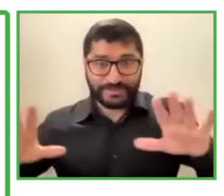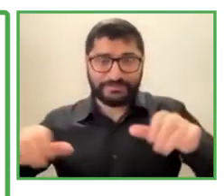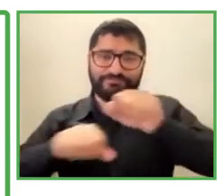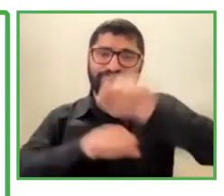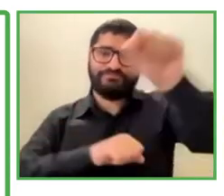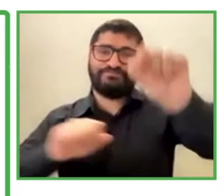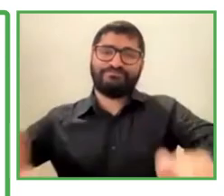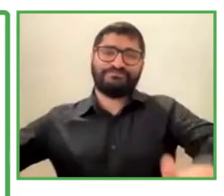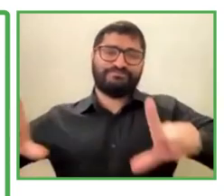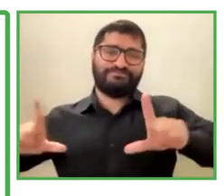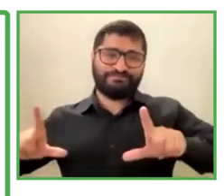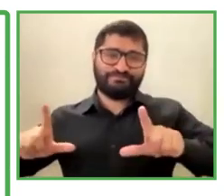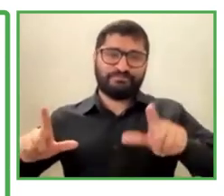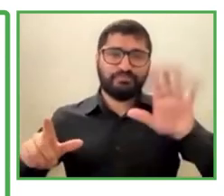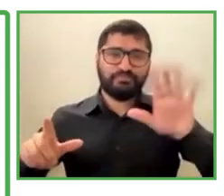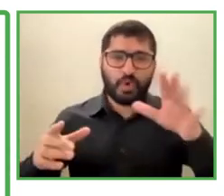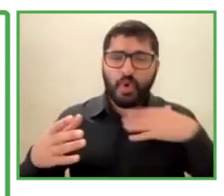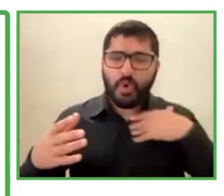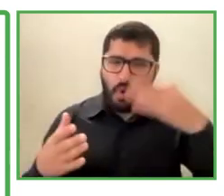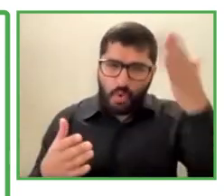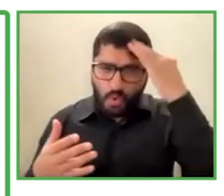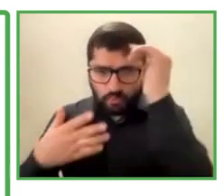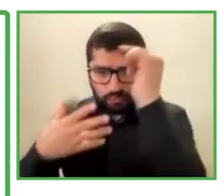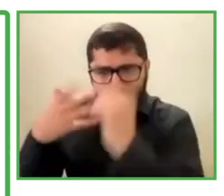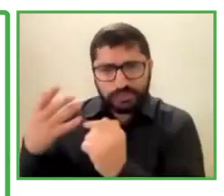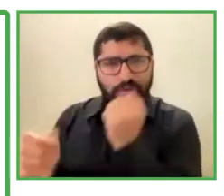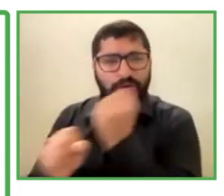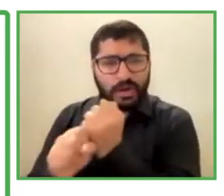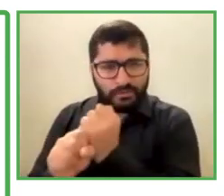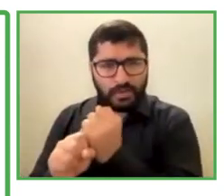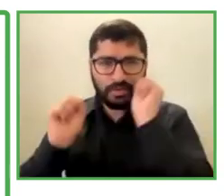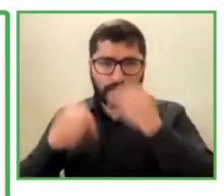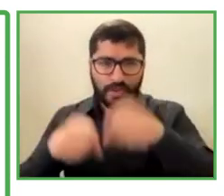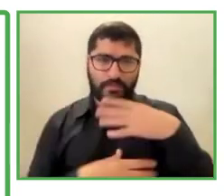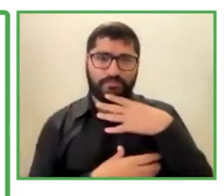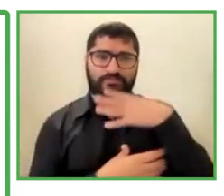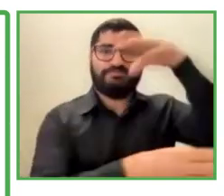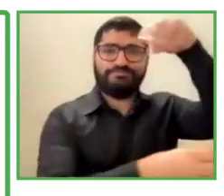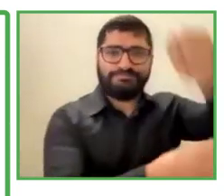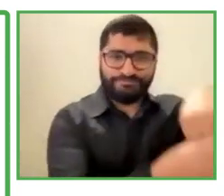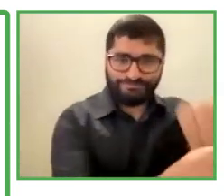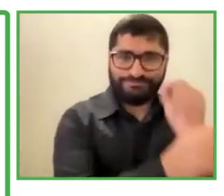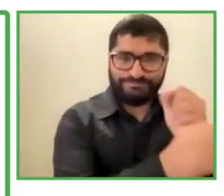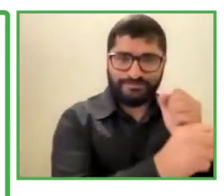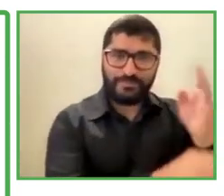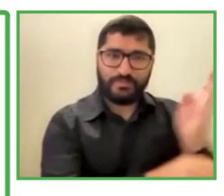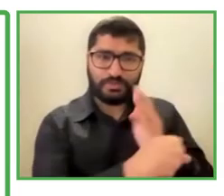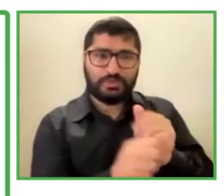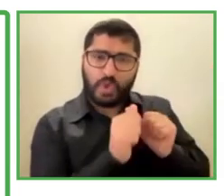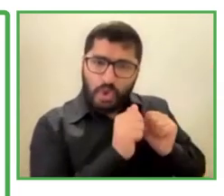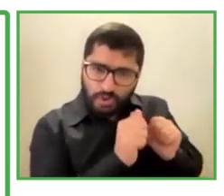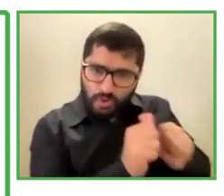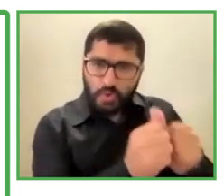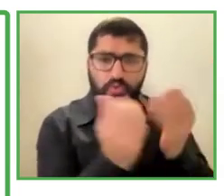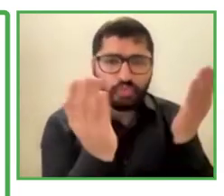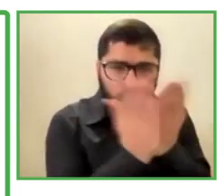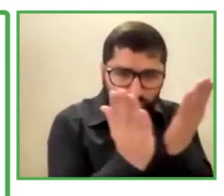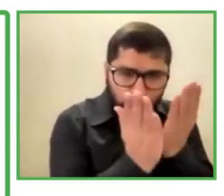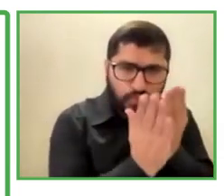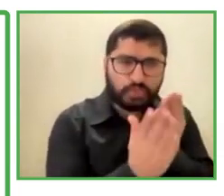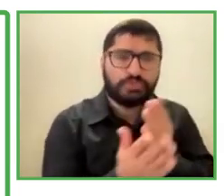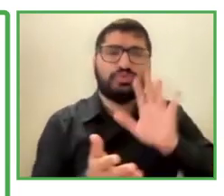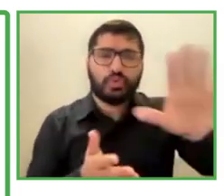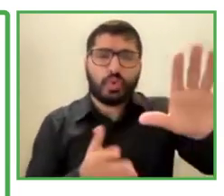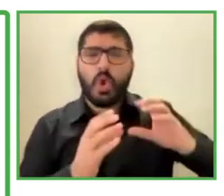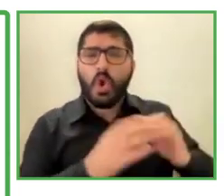they get the skills and the knowledge that is necessary to start with a new job